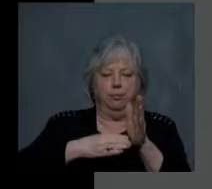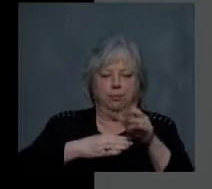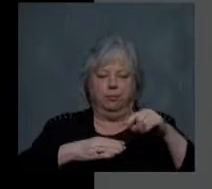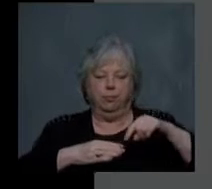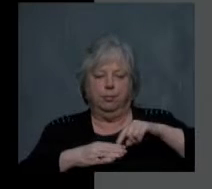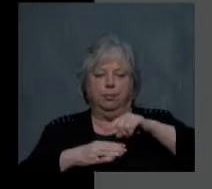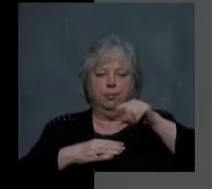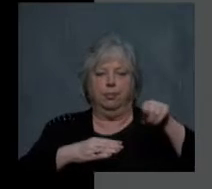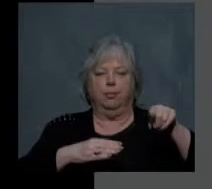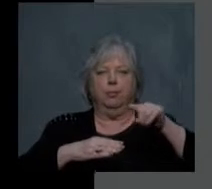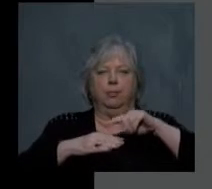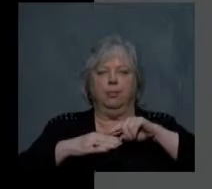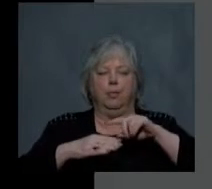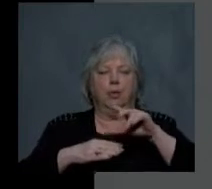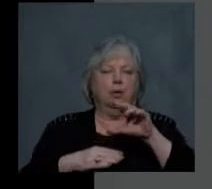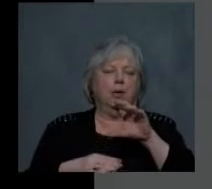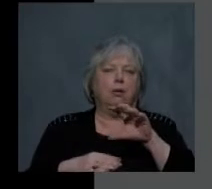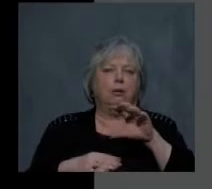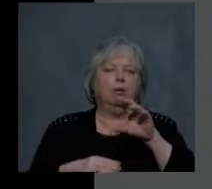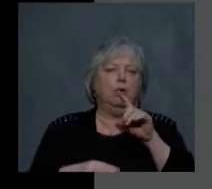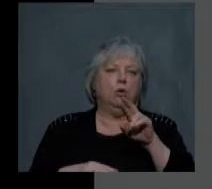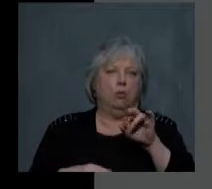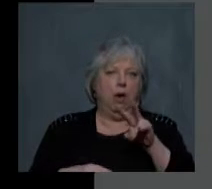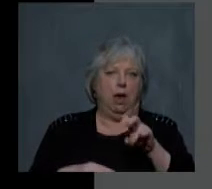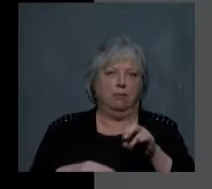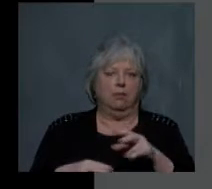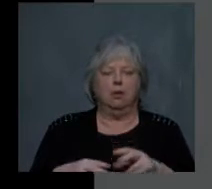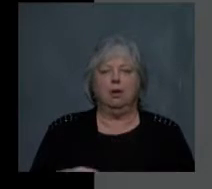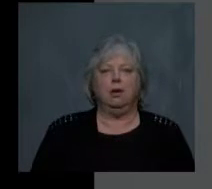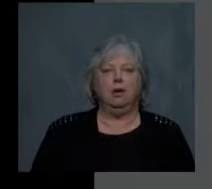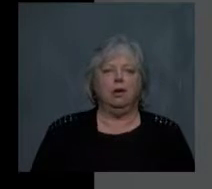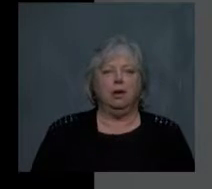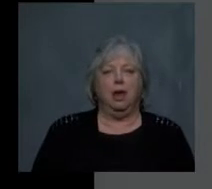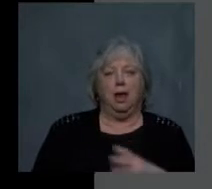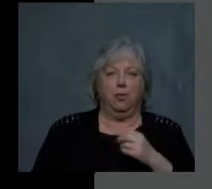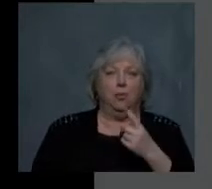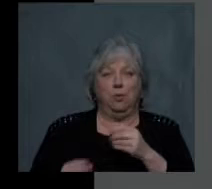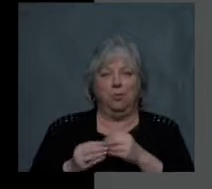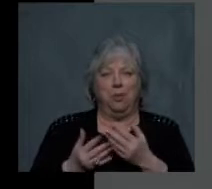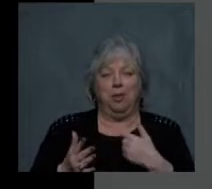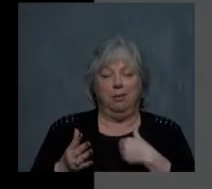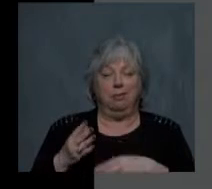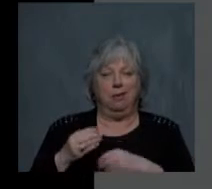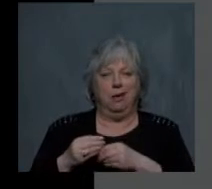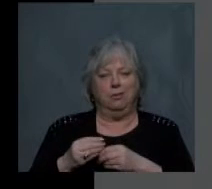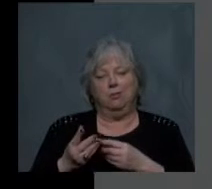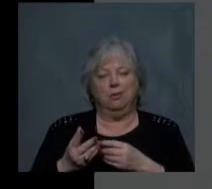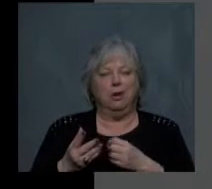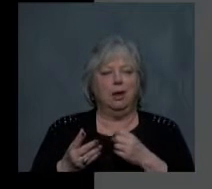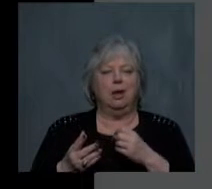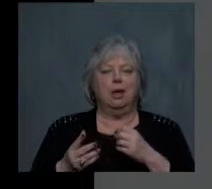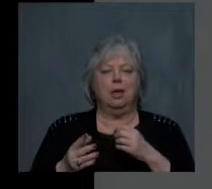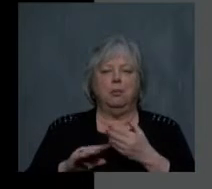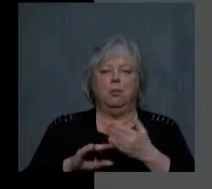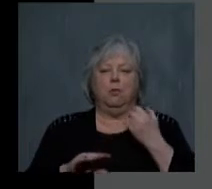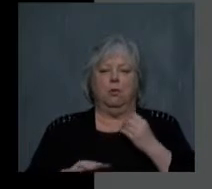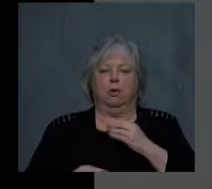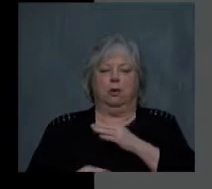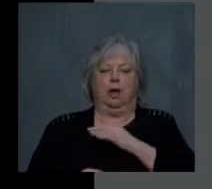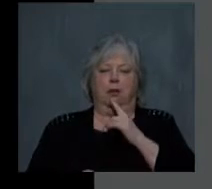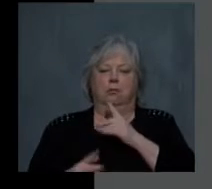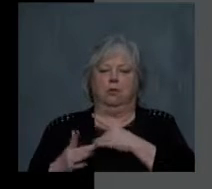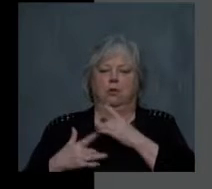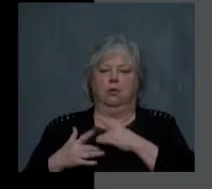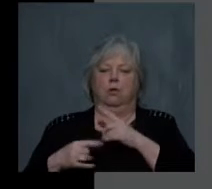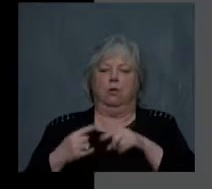and one other thing I'll throw in just since we're having fun here. Staff was concerned about our driveway